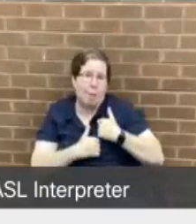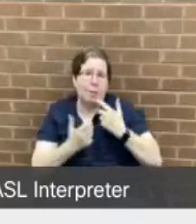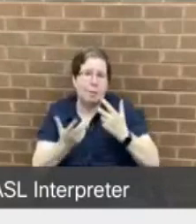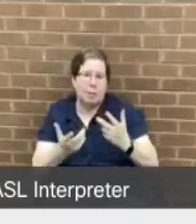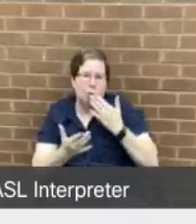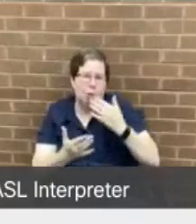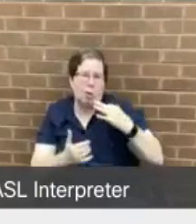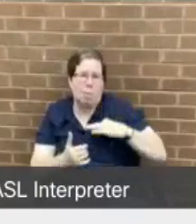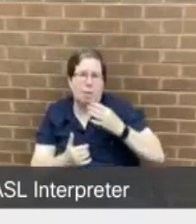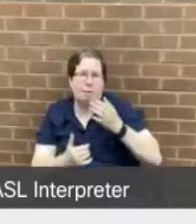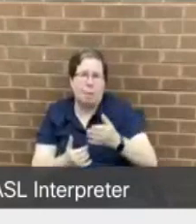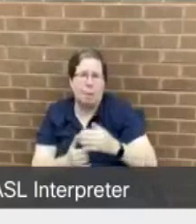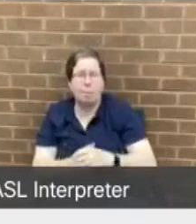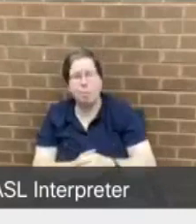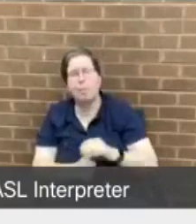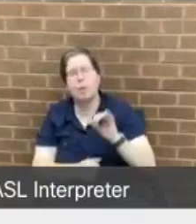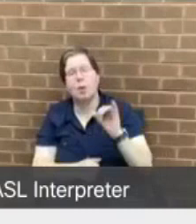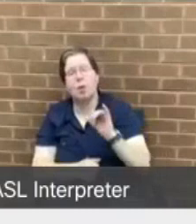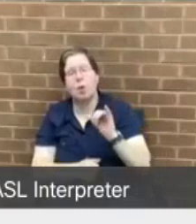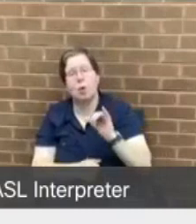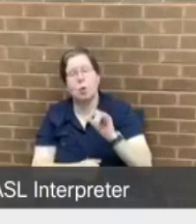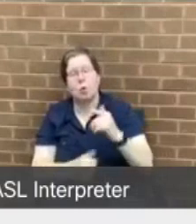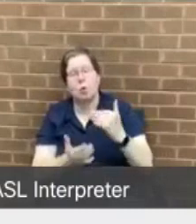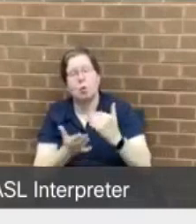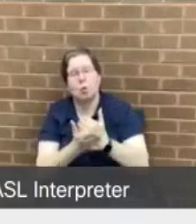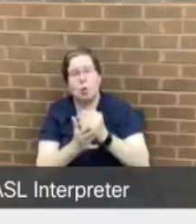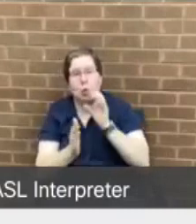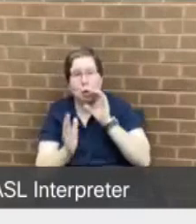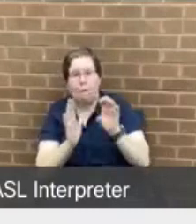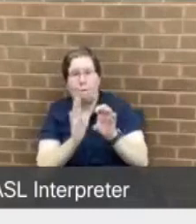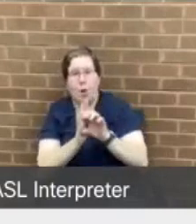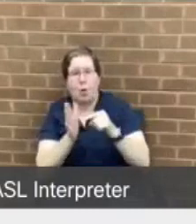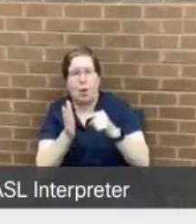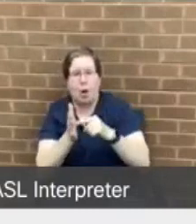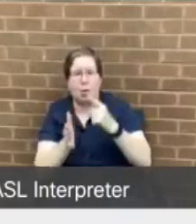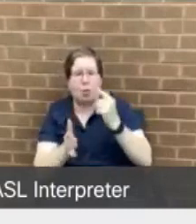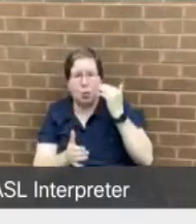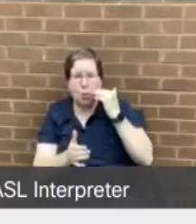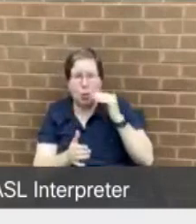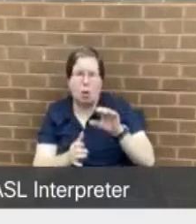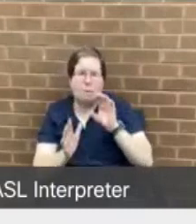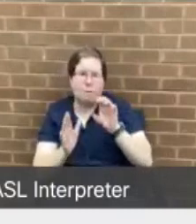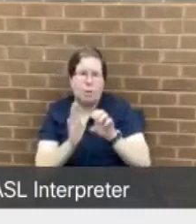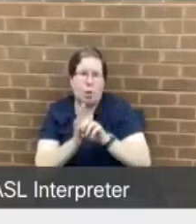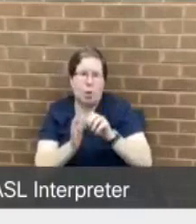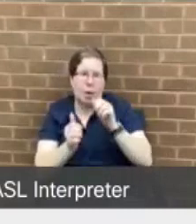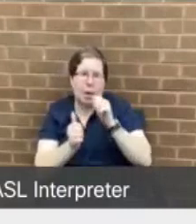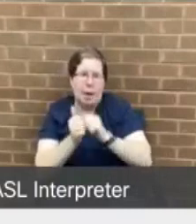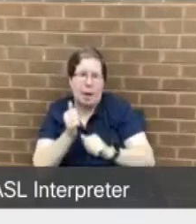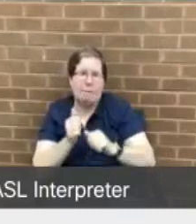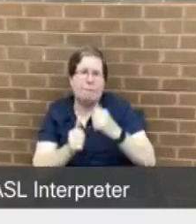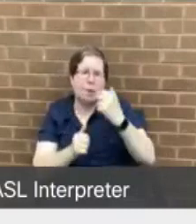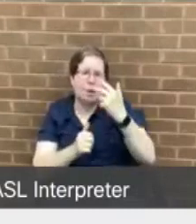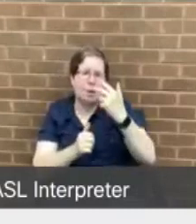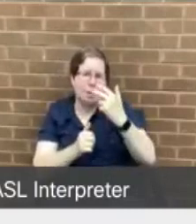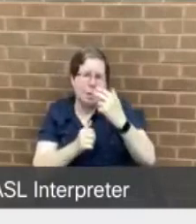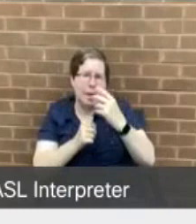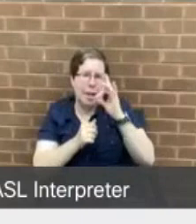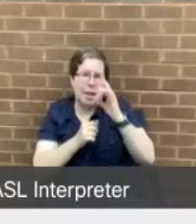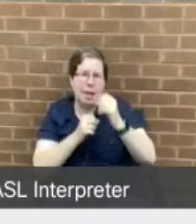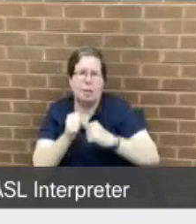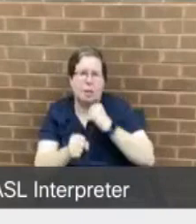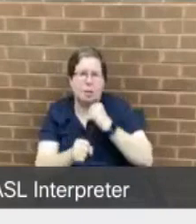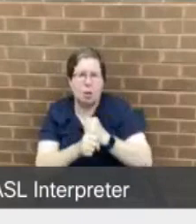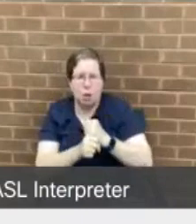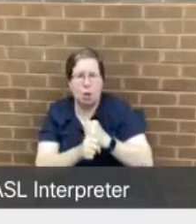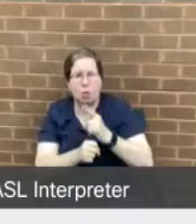there. Also, in terms of that new photo, you're probably familiar that you needed to get a photo every other renewal cycle, so every 8 years.